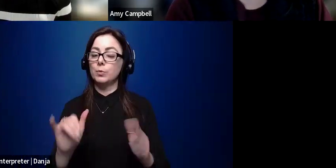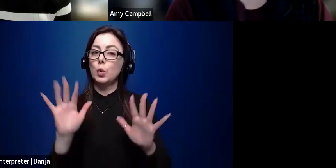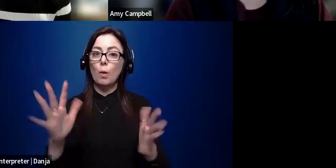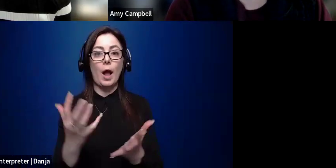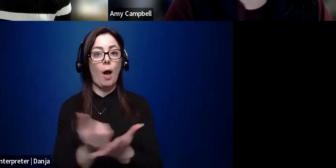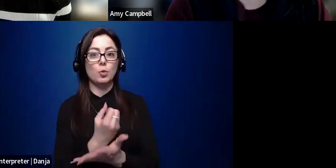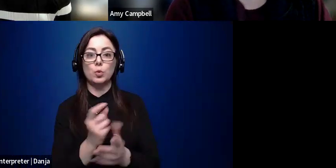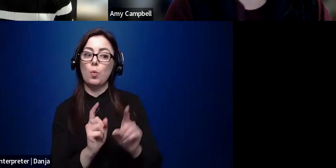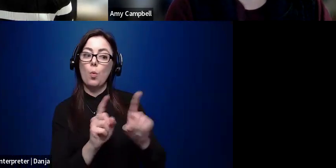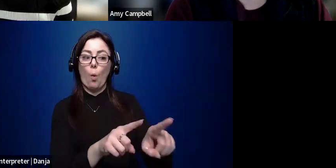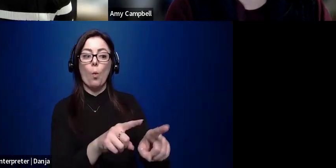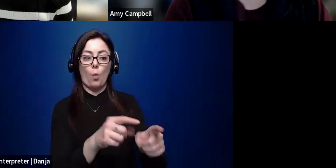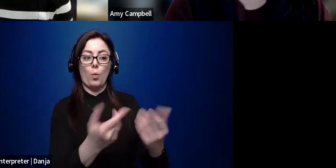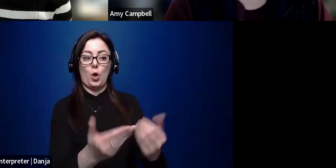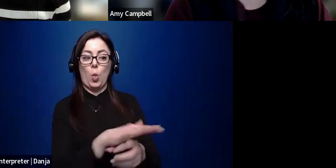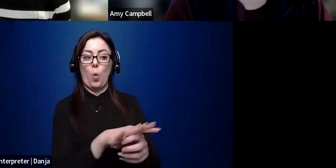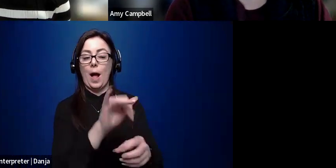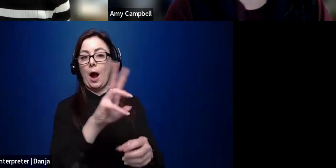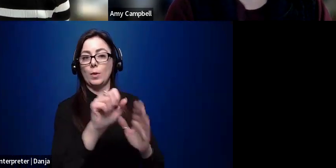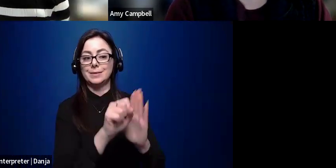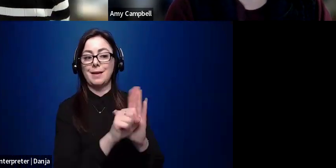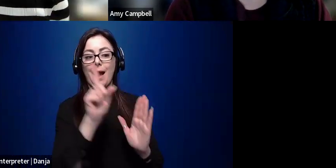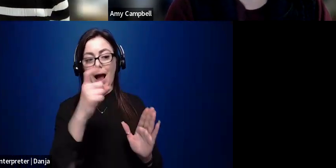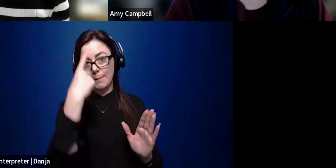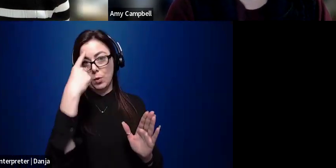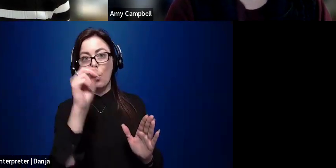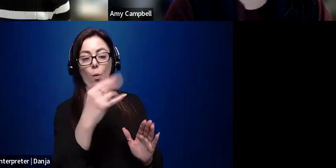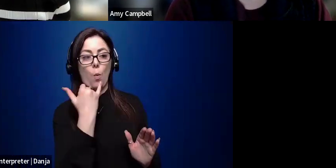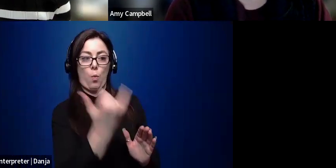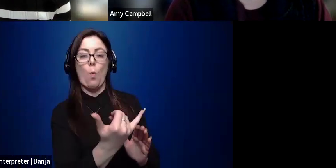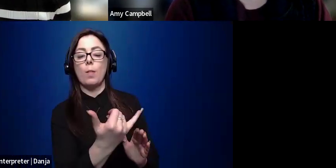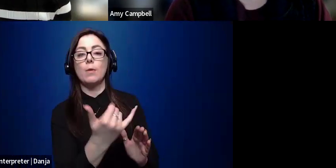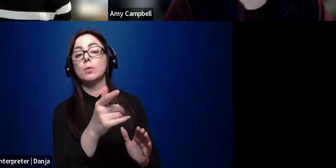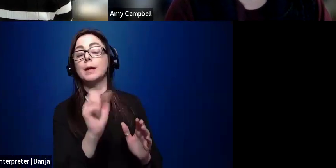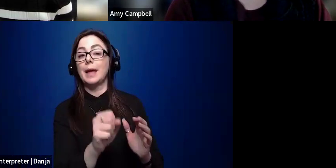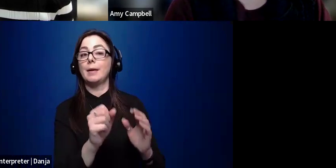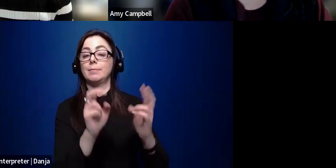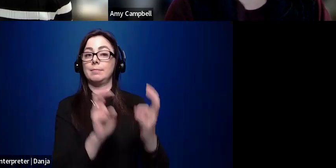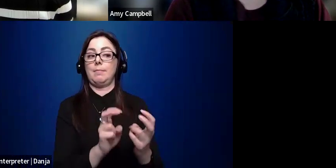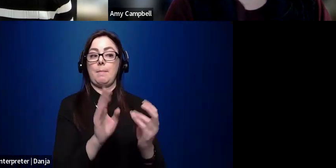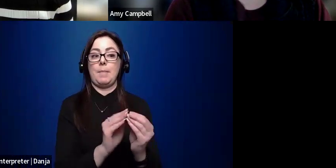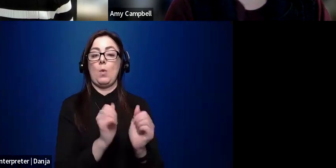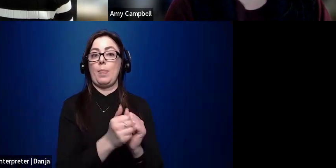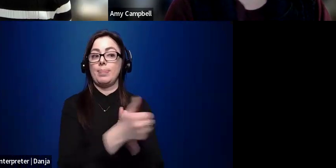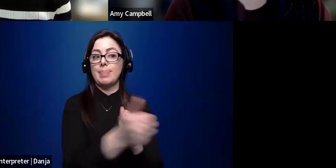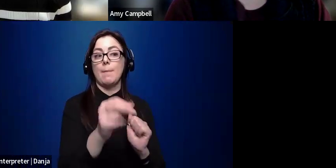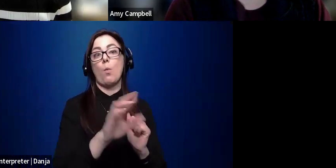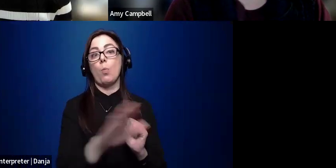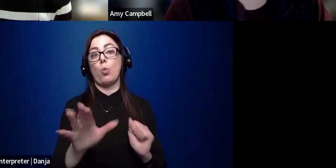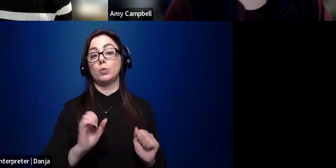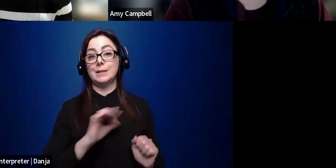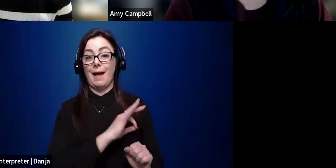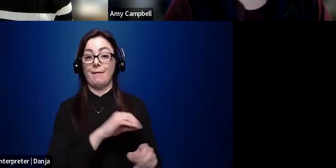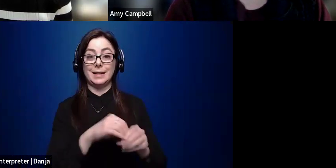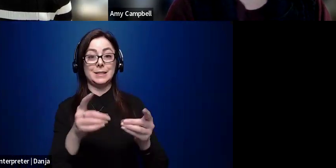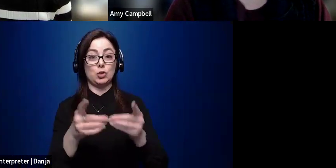meet with them while they're home, but you can also meet with their staff in their district offices, or you can